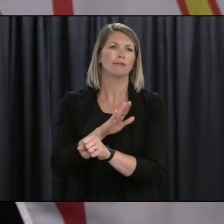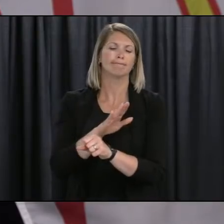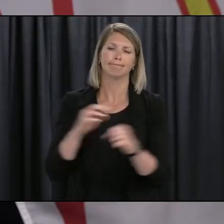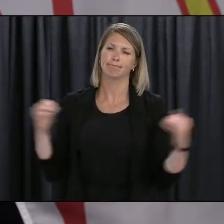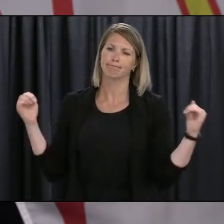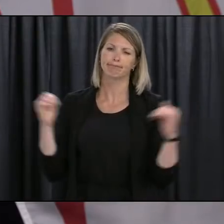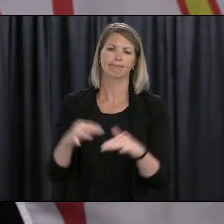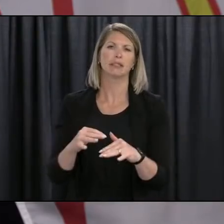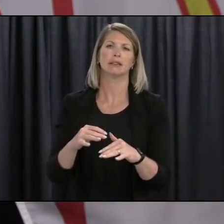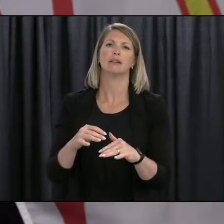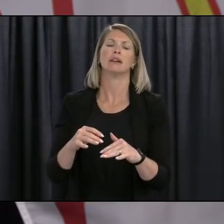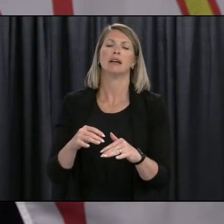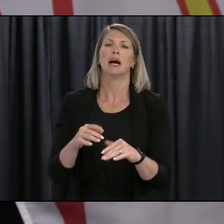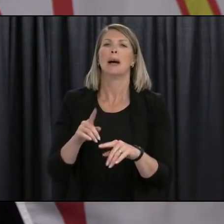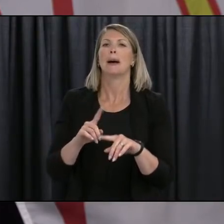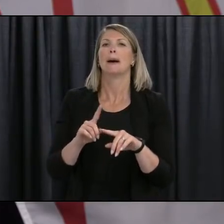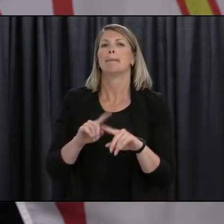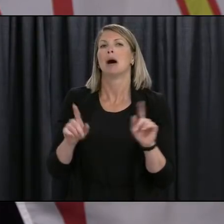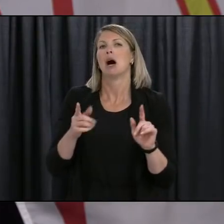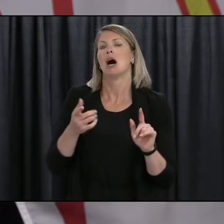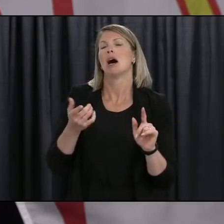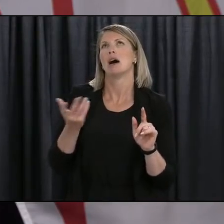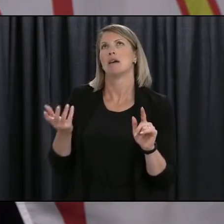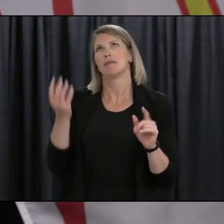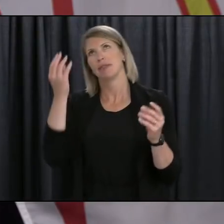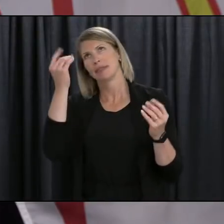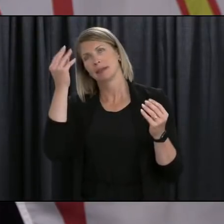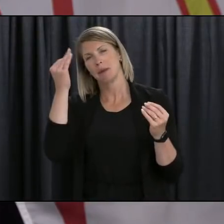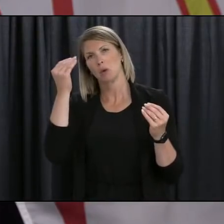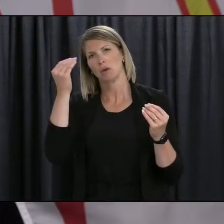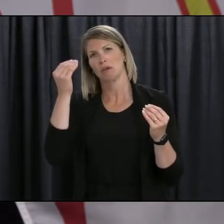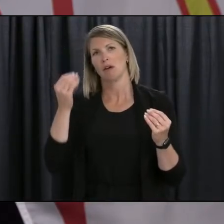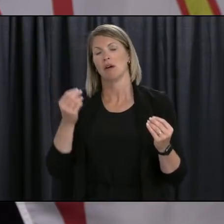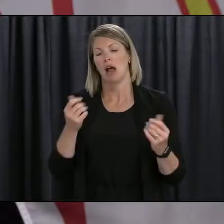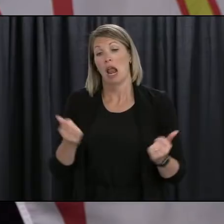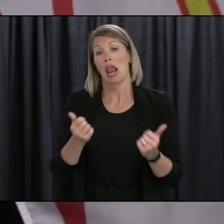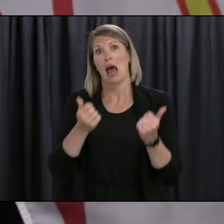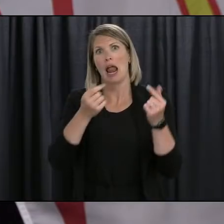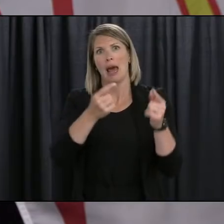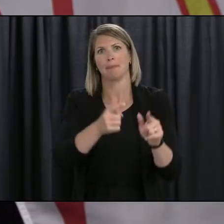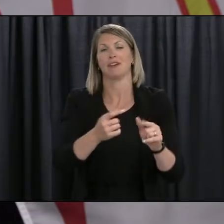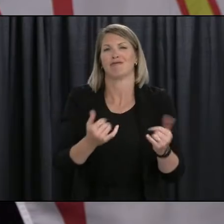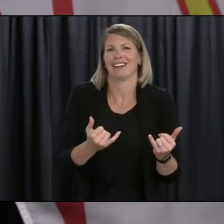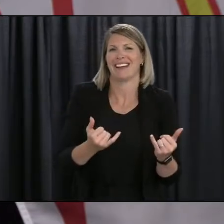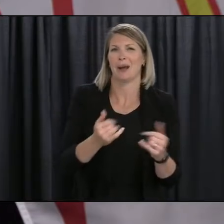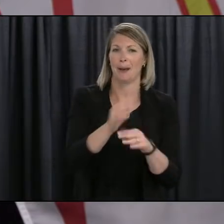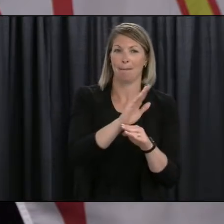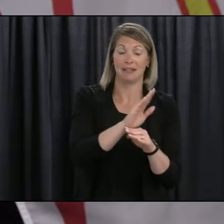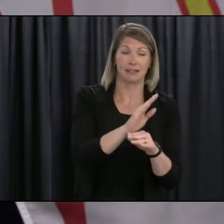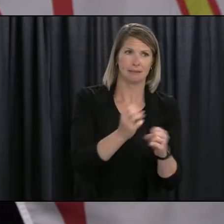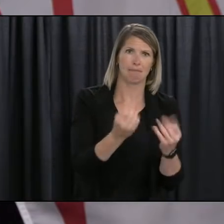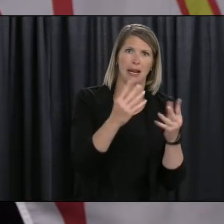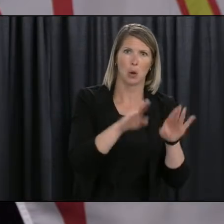fully. But, we need to look at, there's a lot of things happening. So there's a lot more businesses opening.